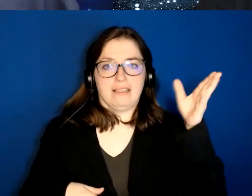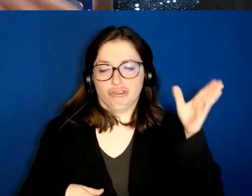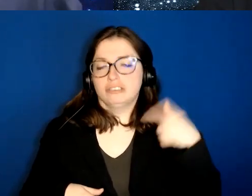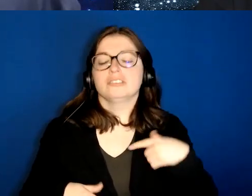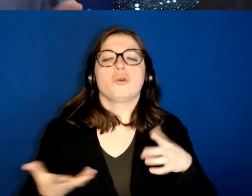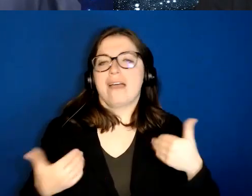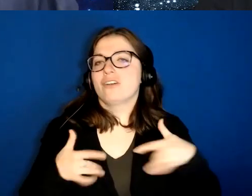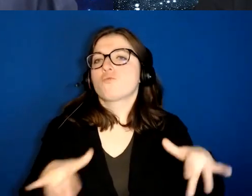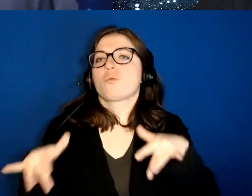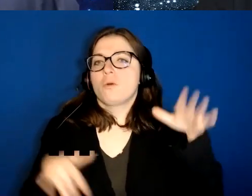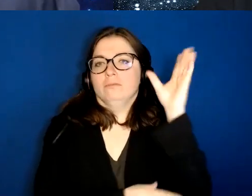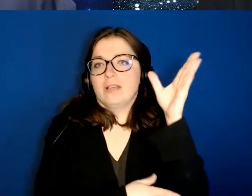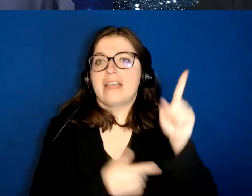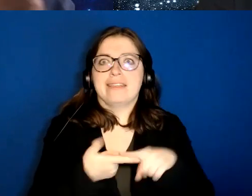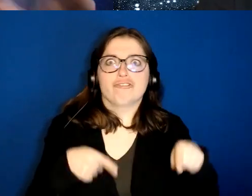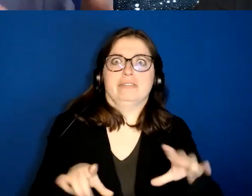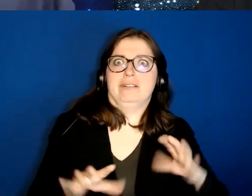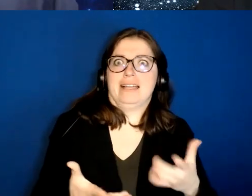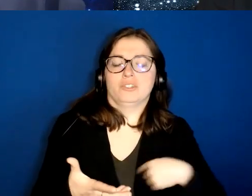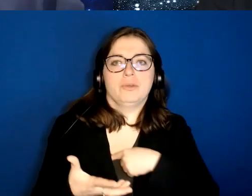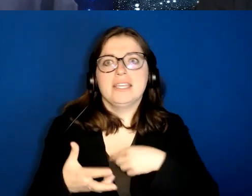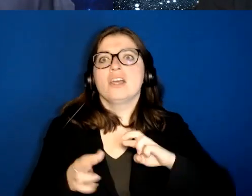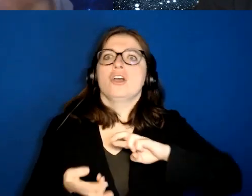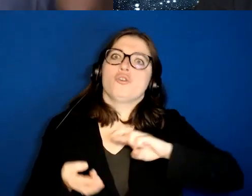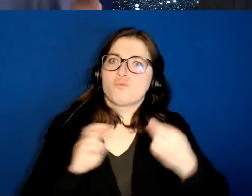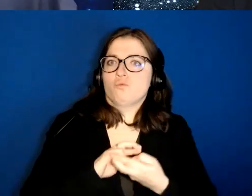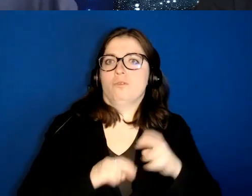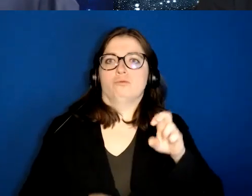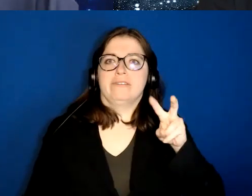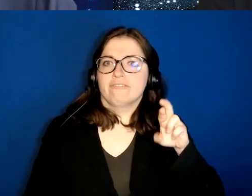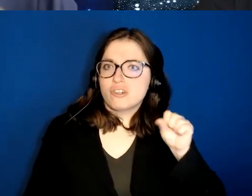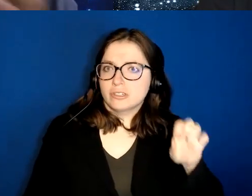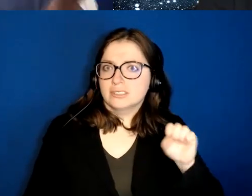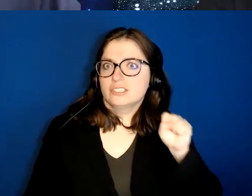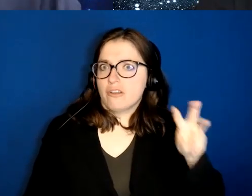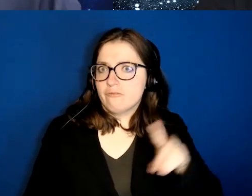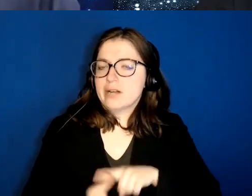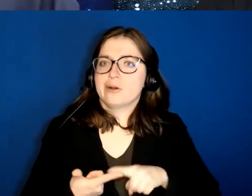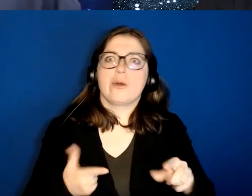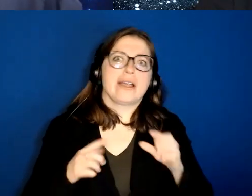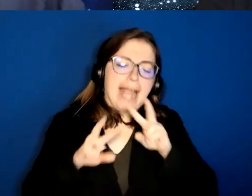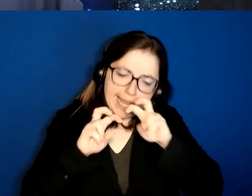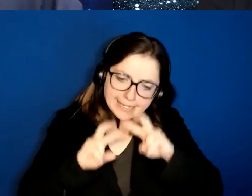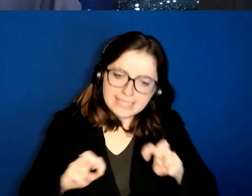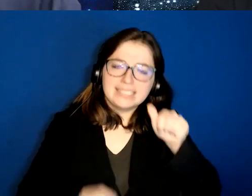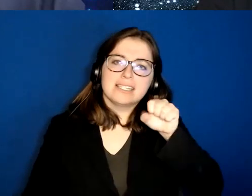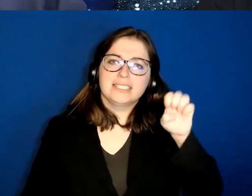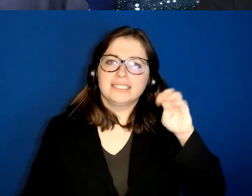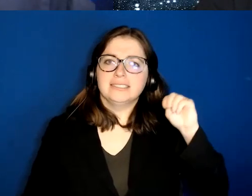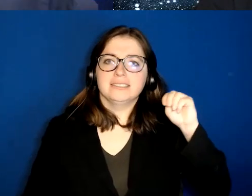on reversing software. We'll work on analyzing assembly code or Visual Basic code or whatever it happens to